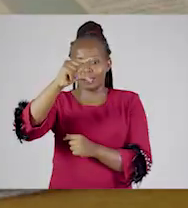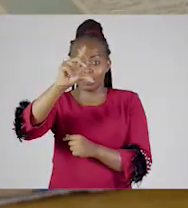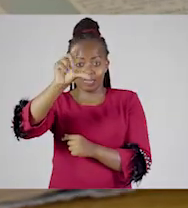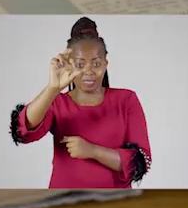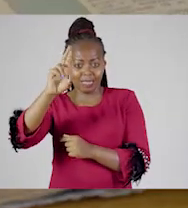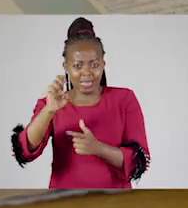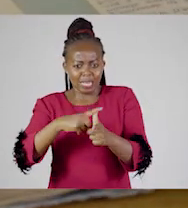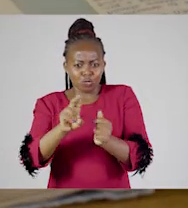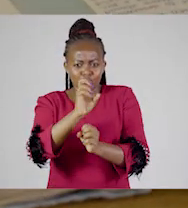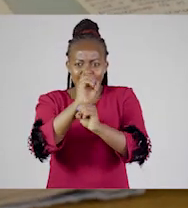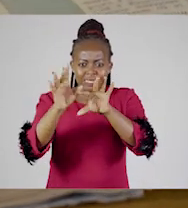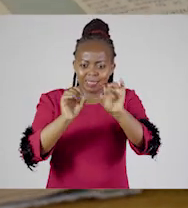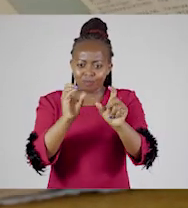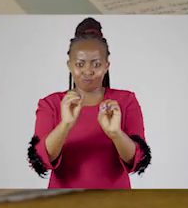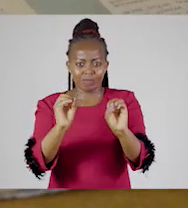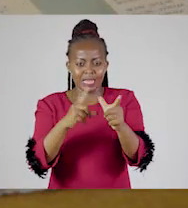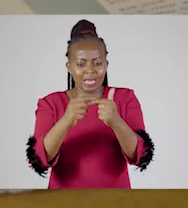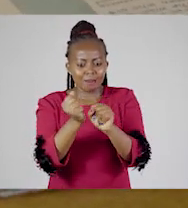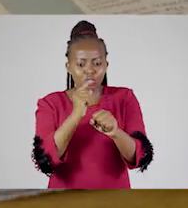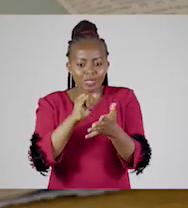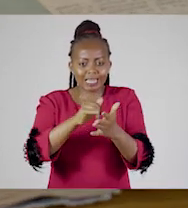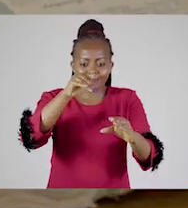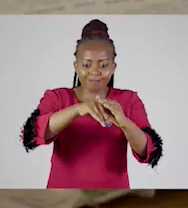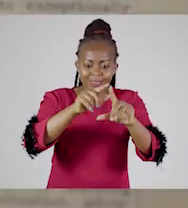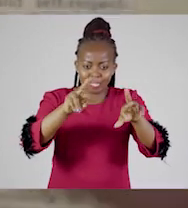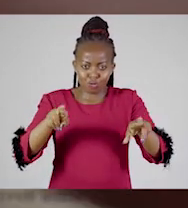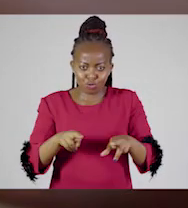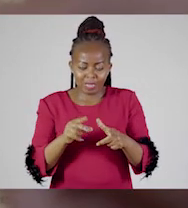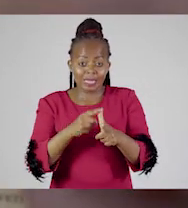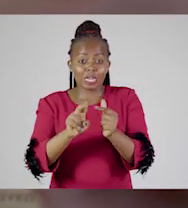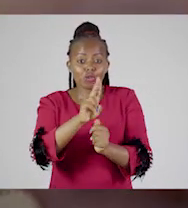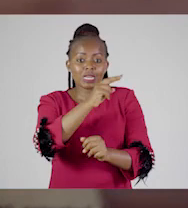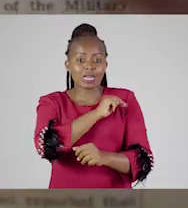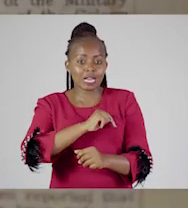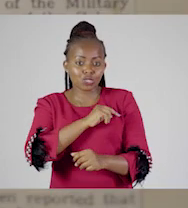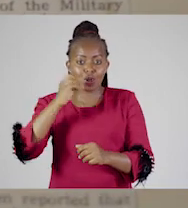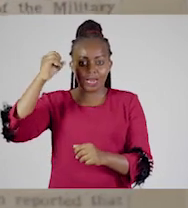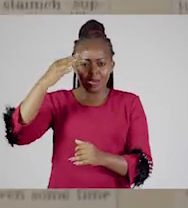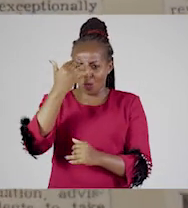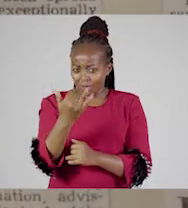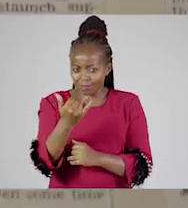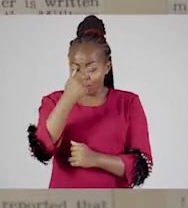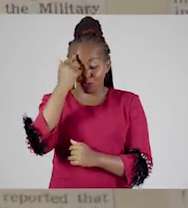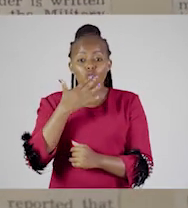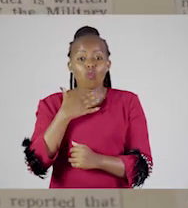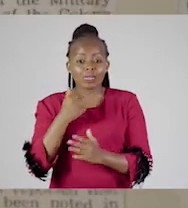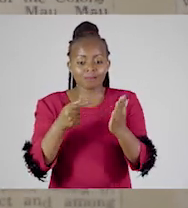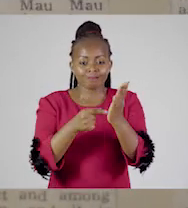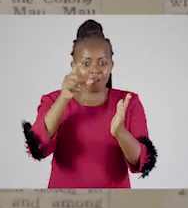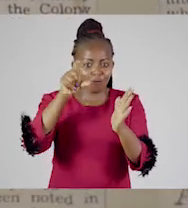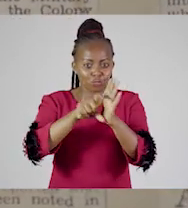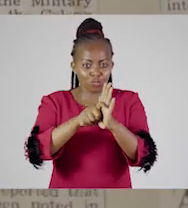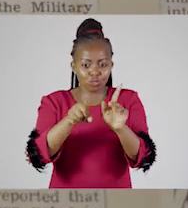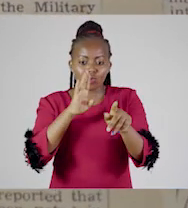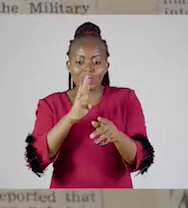flash, and you want to make sure you're indoors and you are using natural light. The reason why we're using natural light is because we want the digital photo